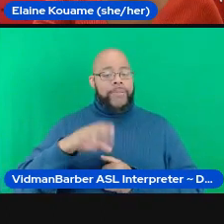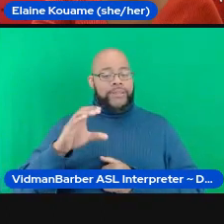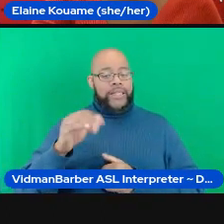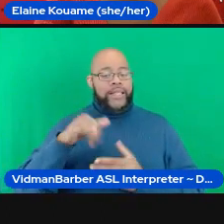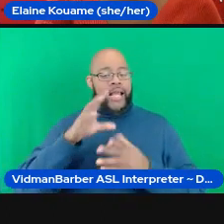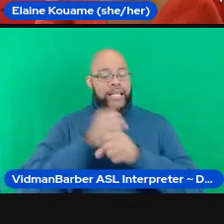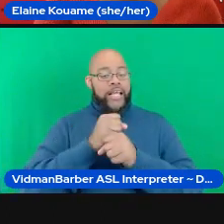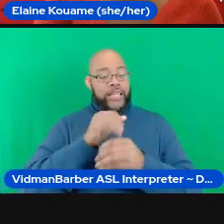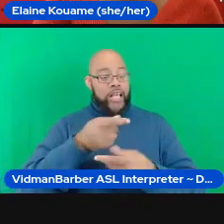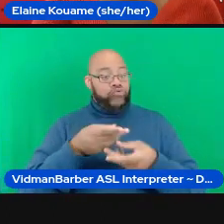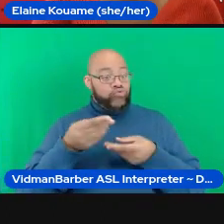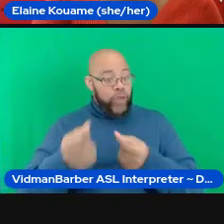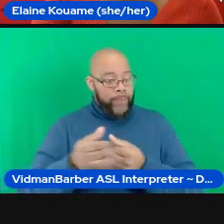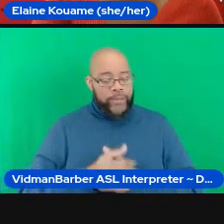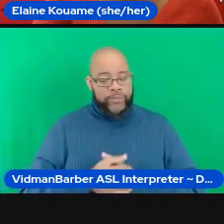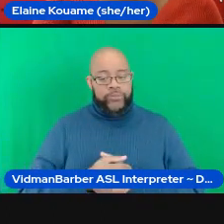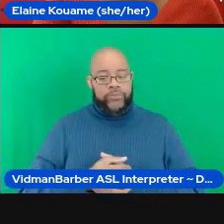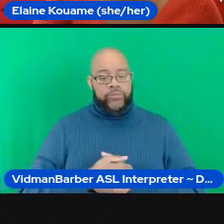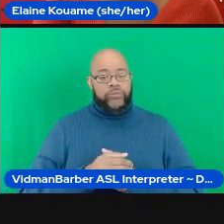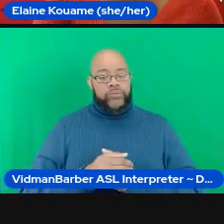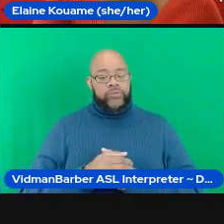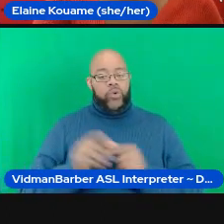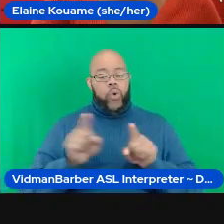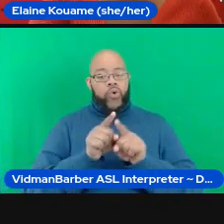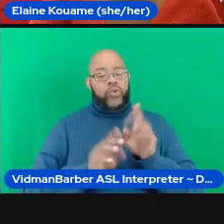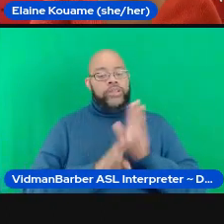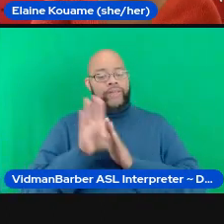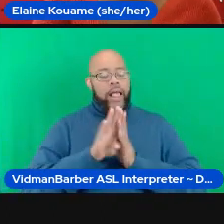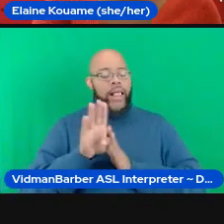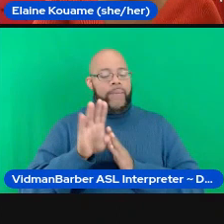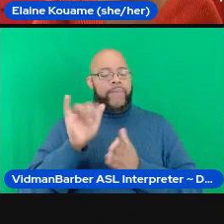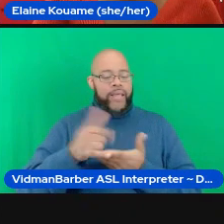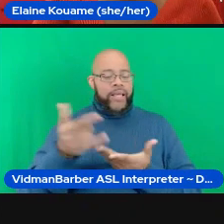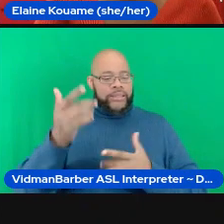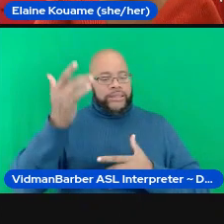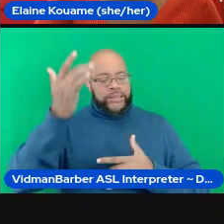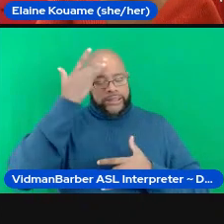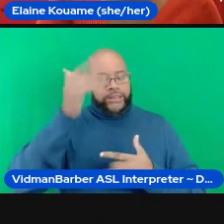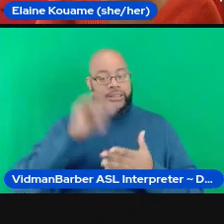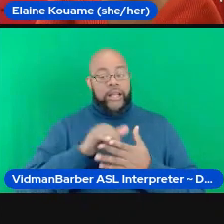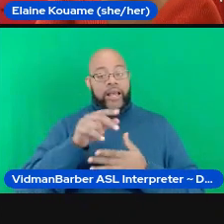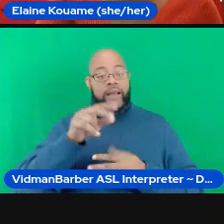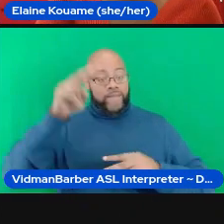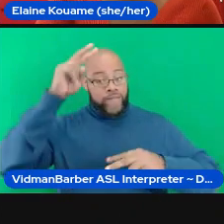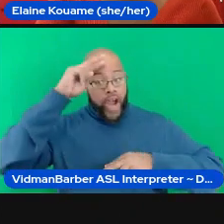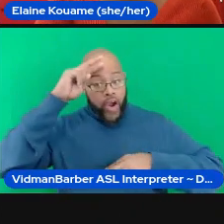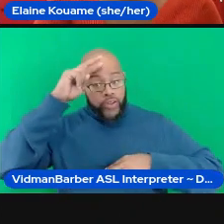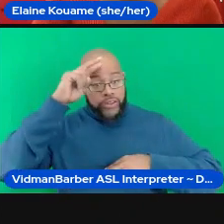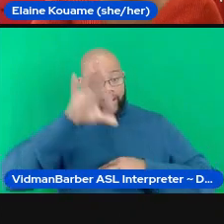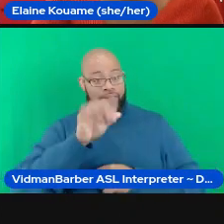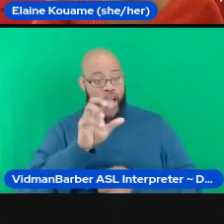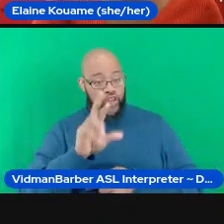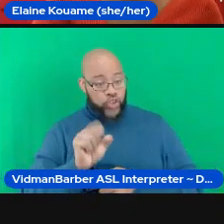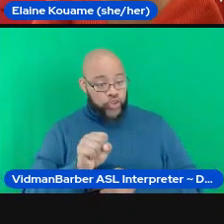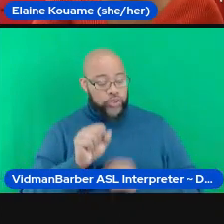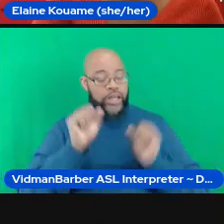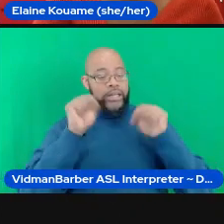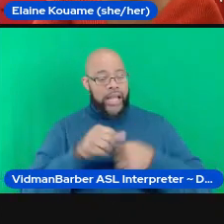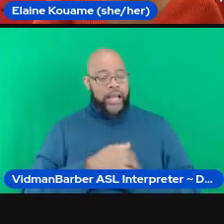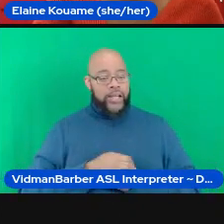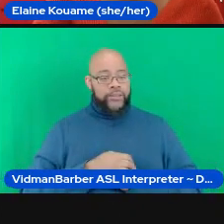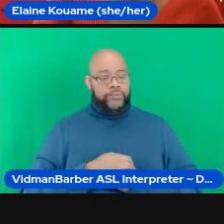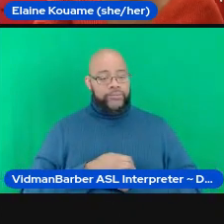treatment also started to develop celiac disease. So suggesting that viruses or viral factors can